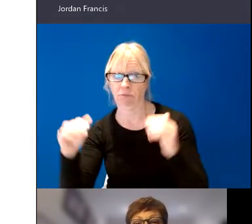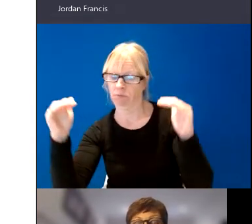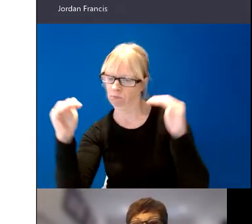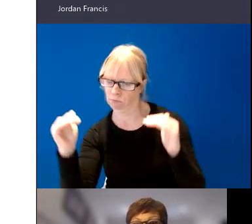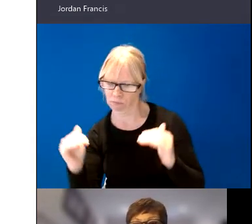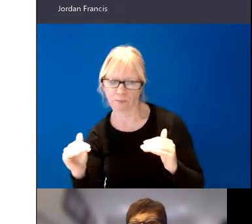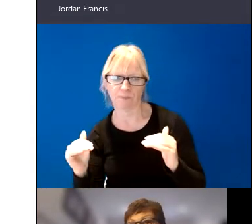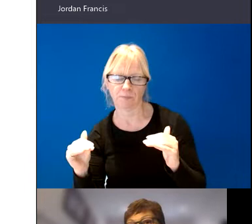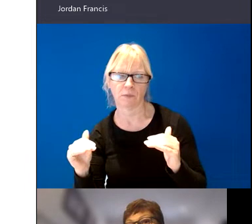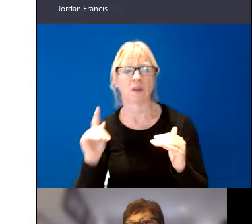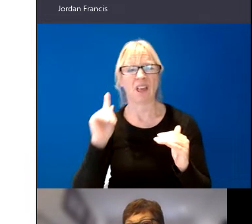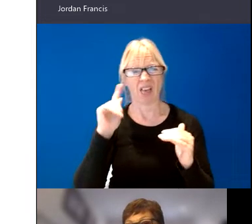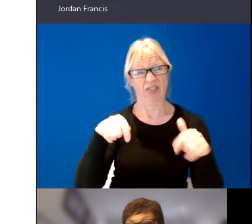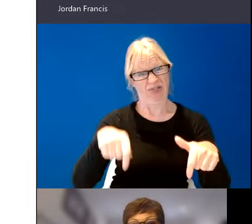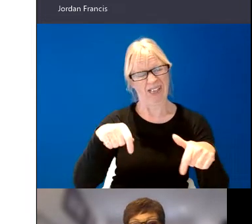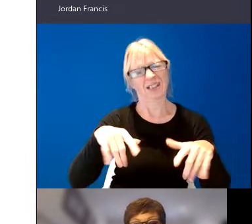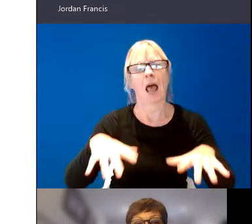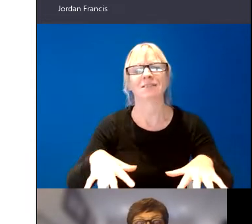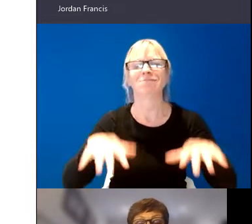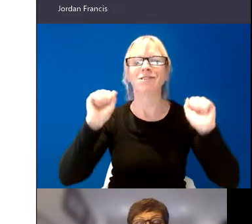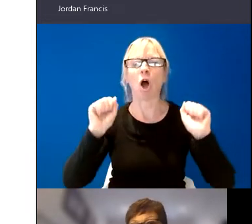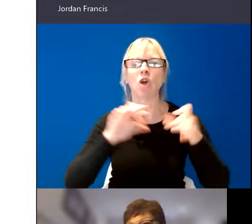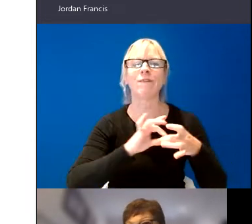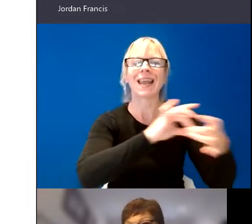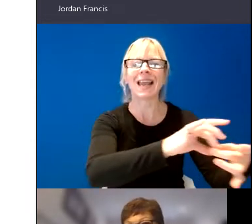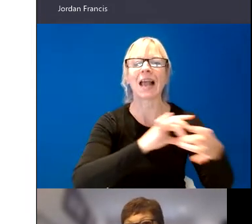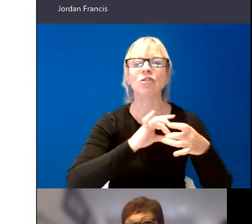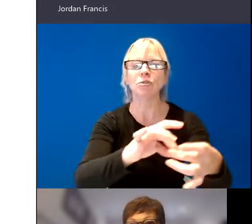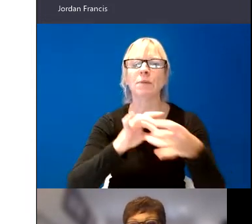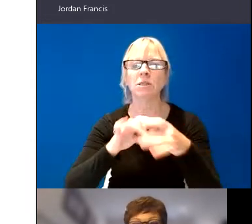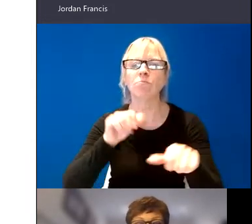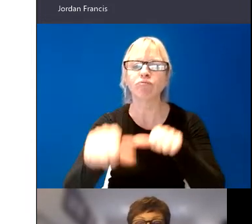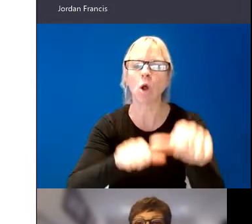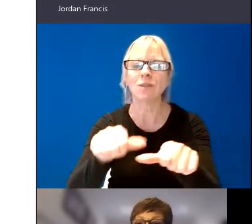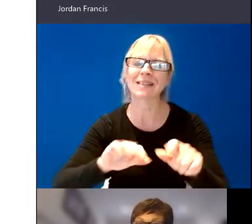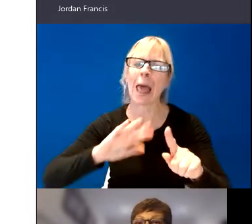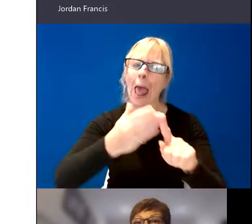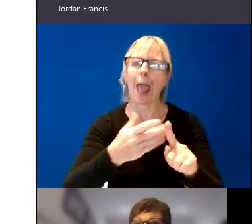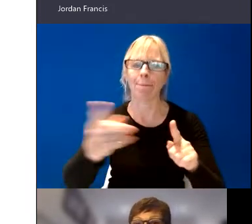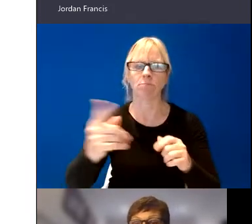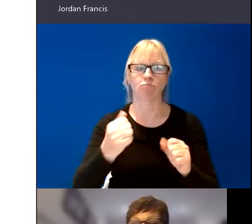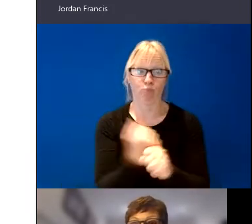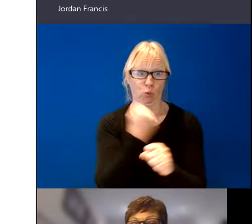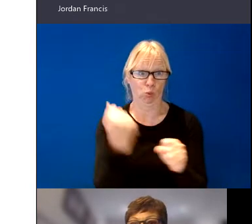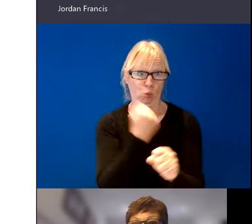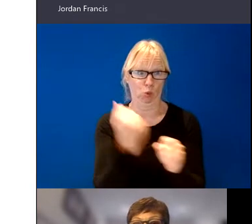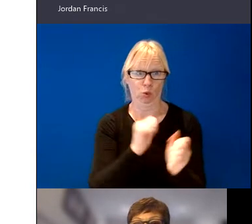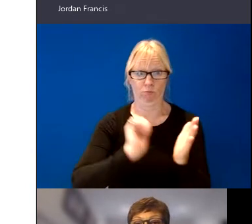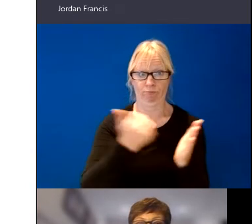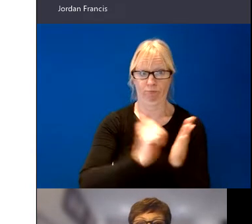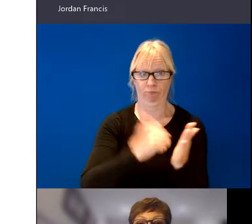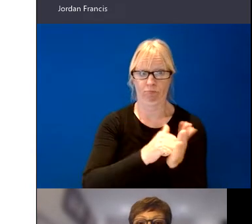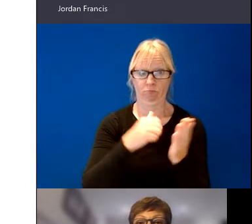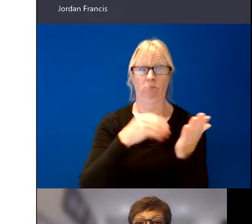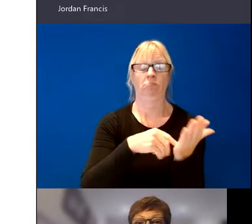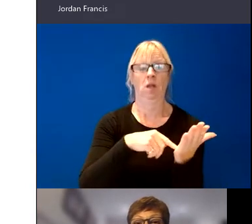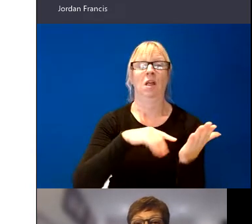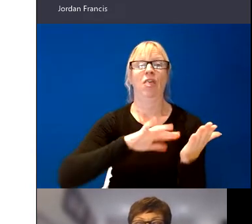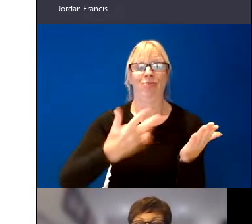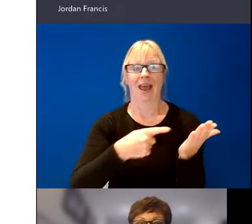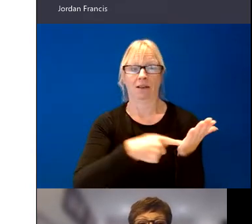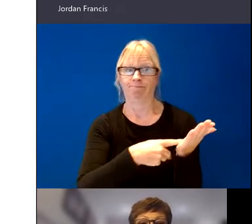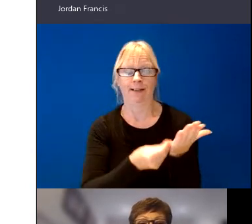of the engagement process. So the idea is that we've produced the document and the products that go around the document, and we use those then to go and have conversations